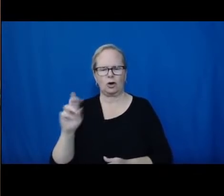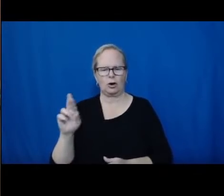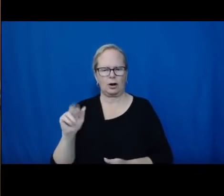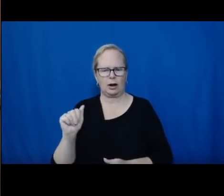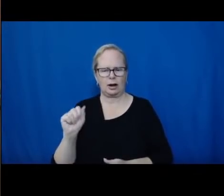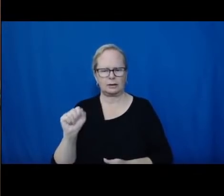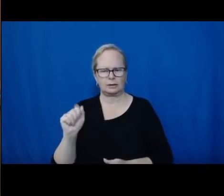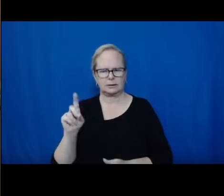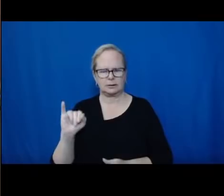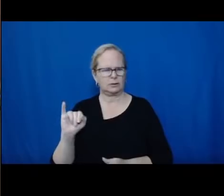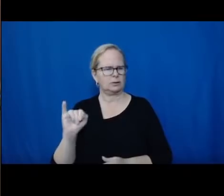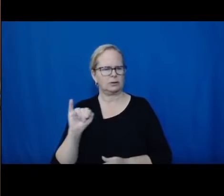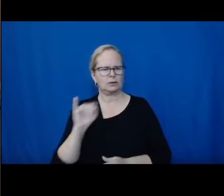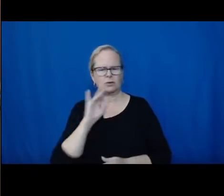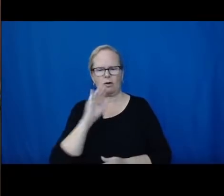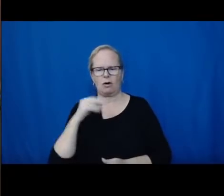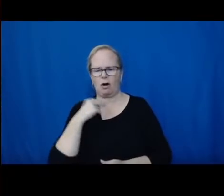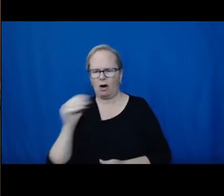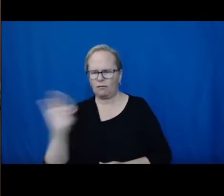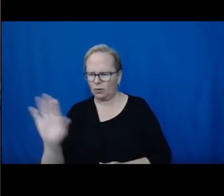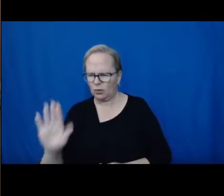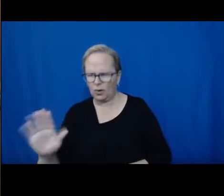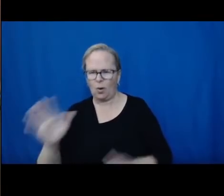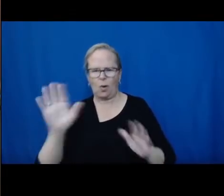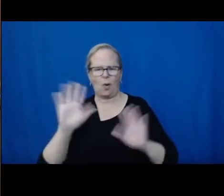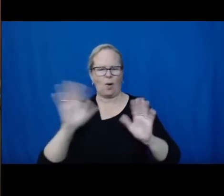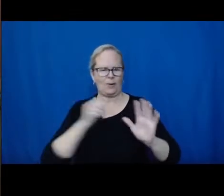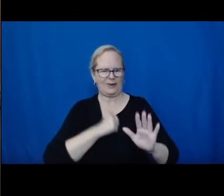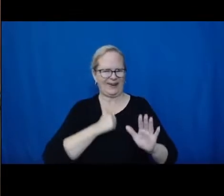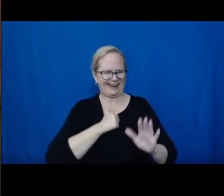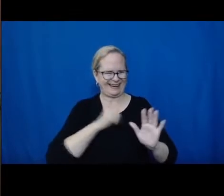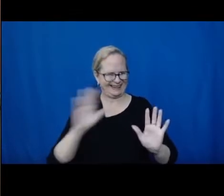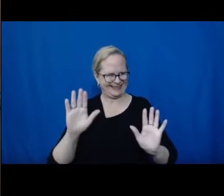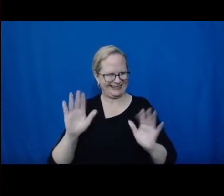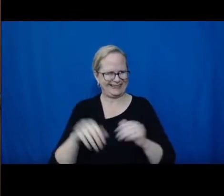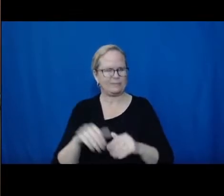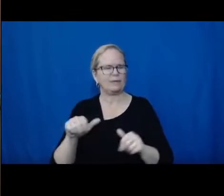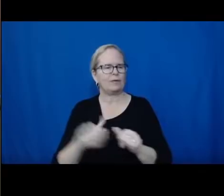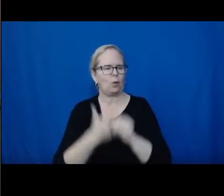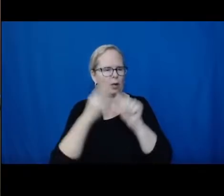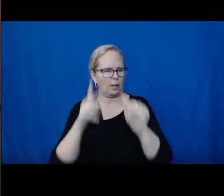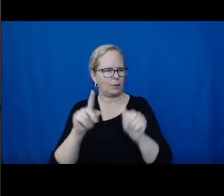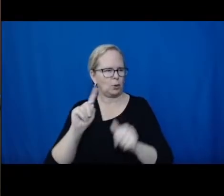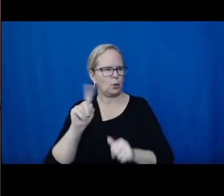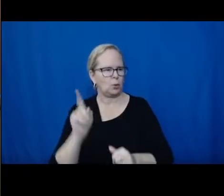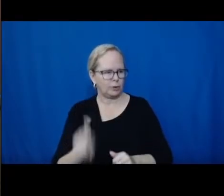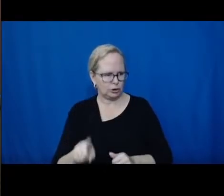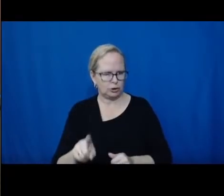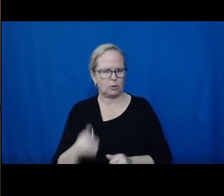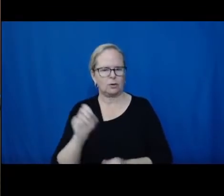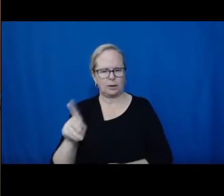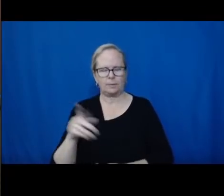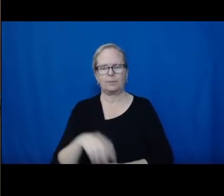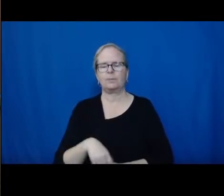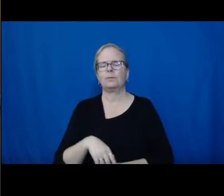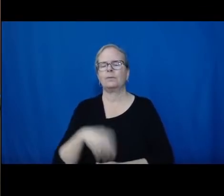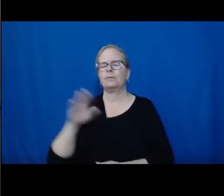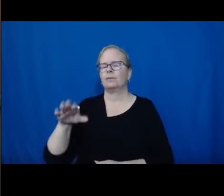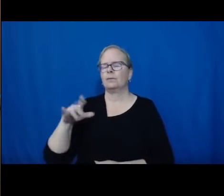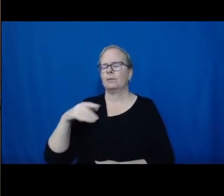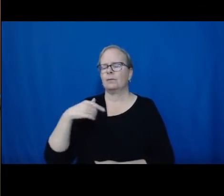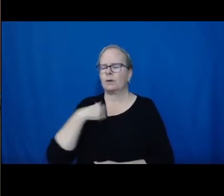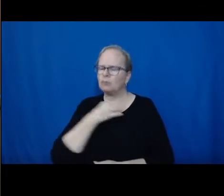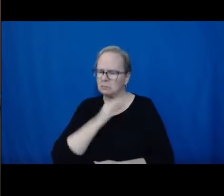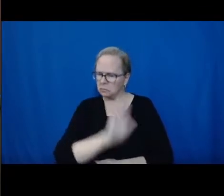It's because I was being such a respectful person of not having anything happening in the background. A follow-up question on that, Holly, that I would love everybody else's perspective and